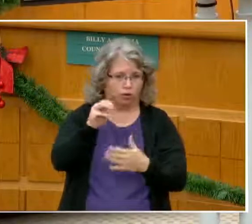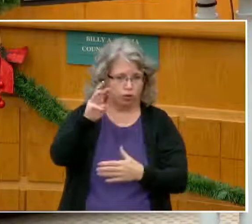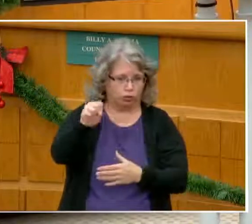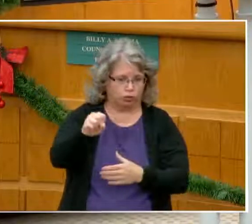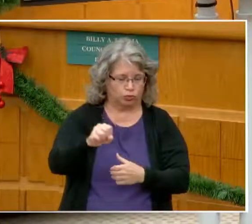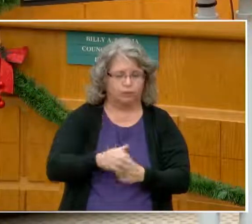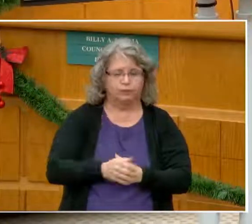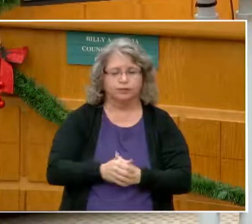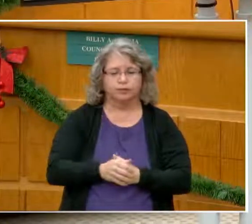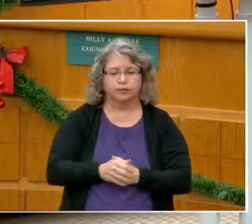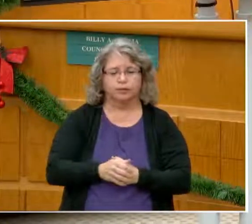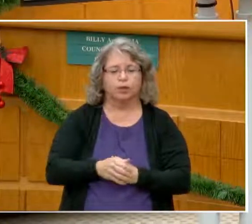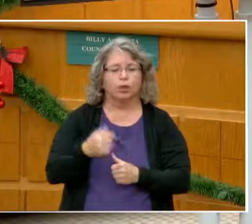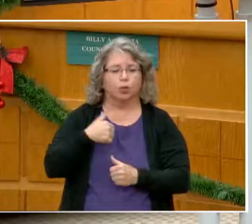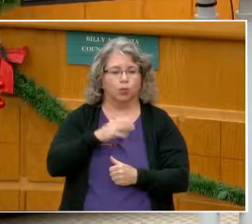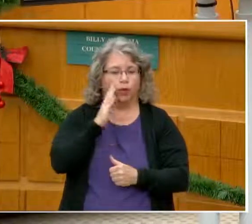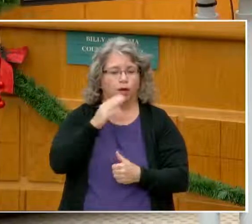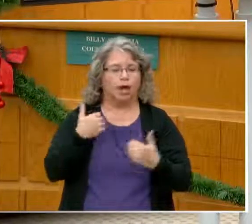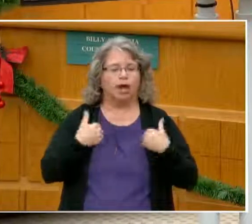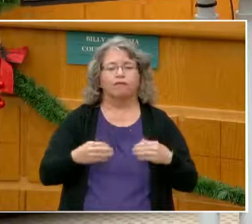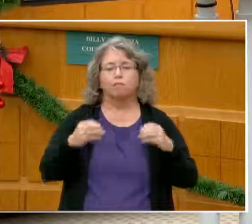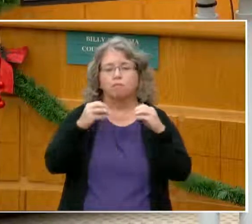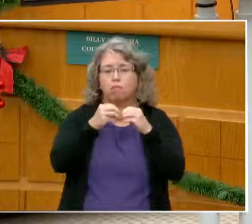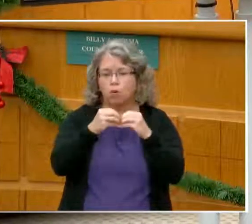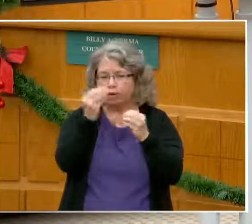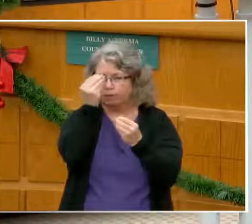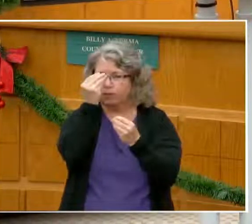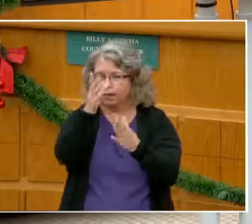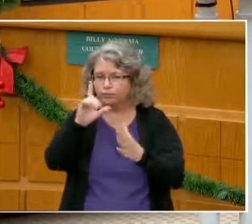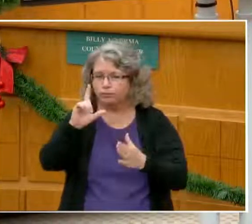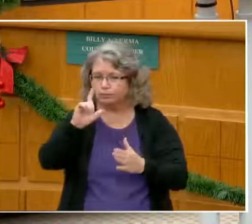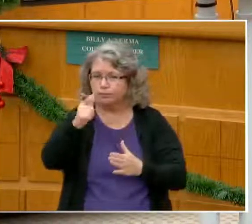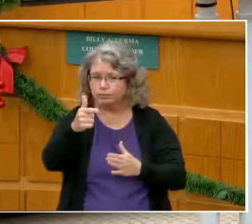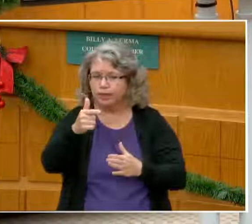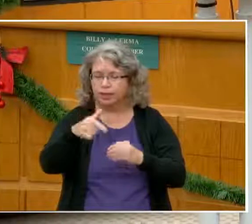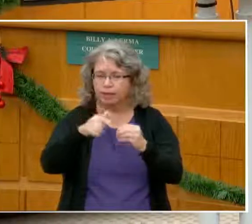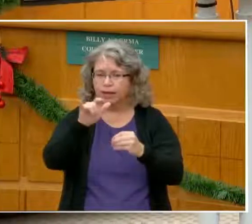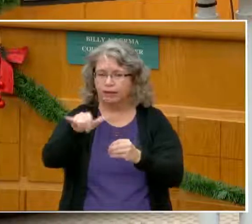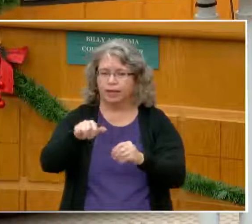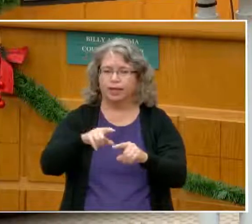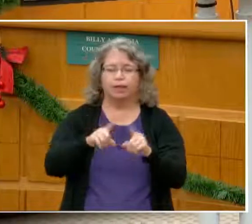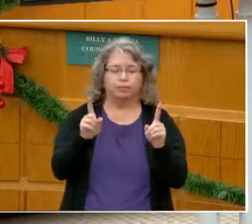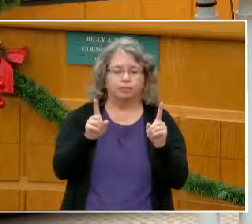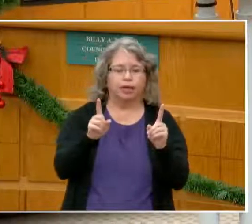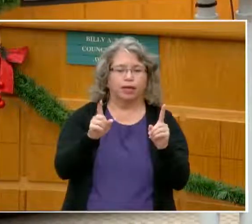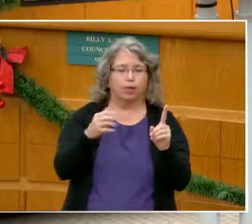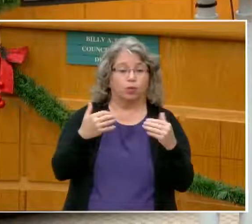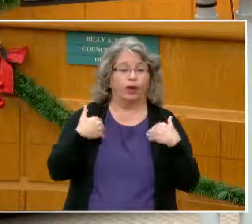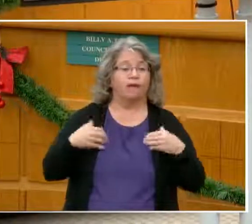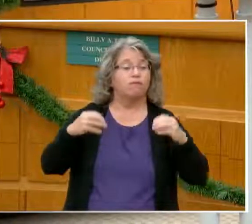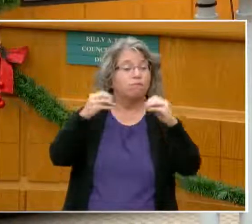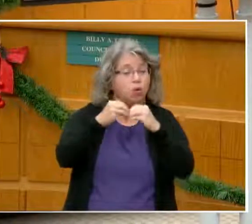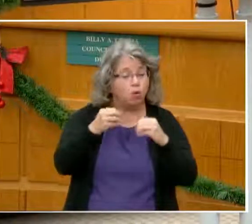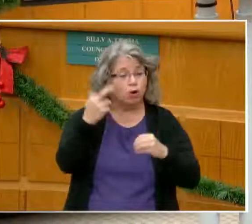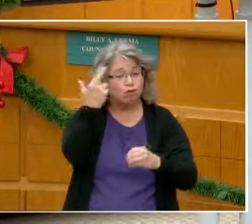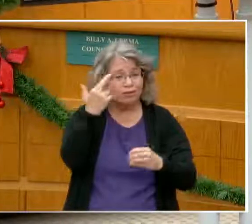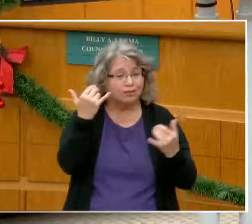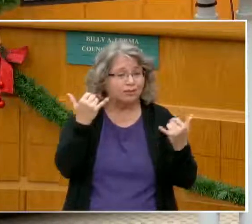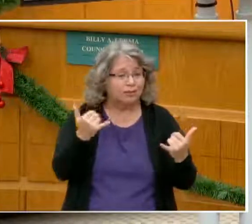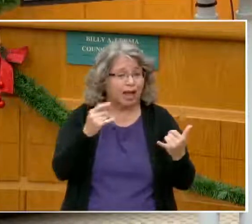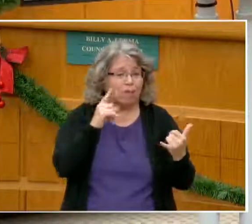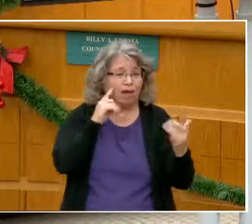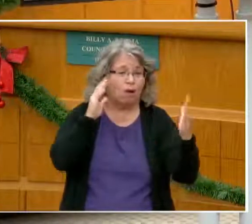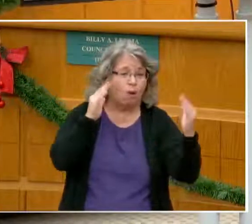there's going to be more details to come, but I need you to know that we've got even more reasons to be hopeful in our new year.